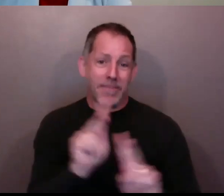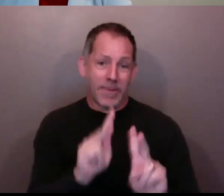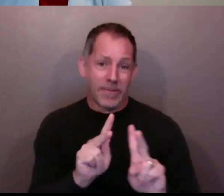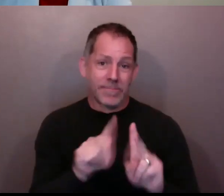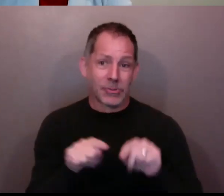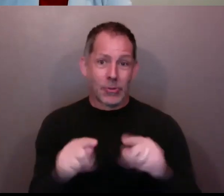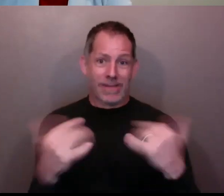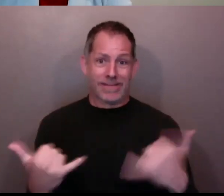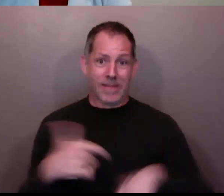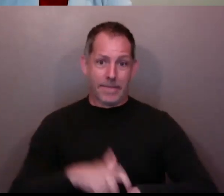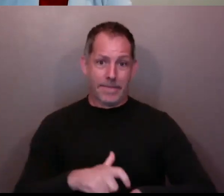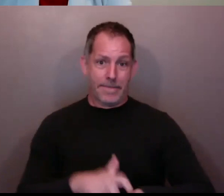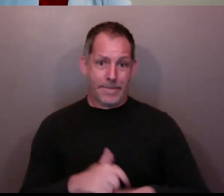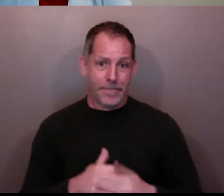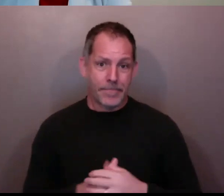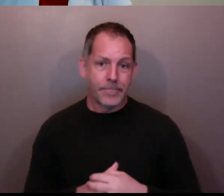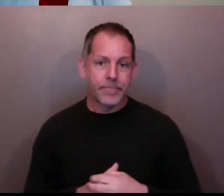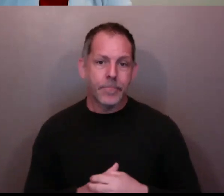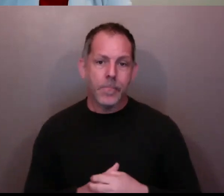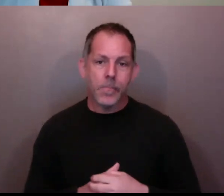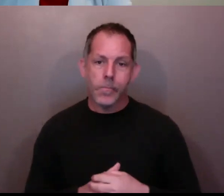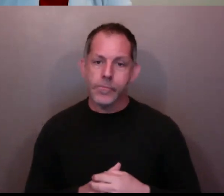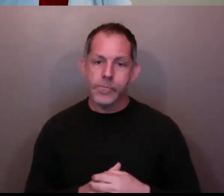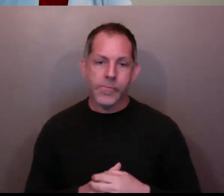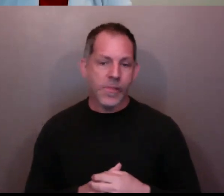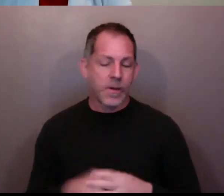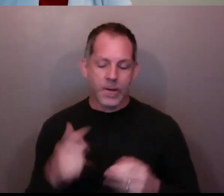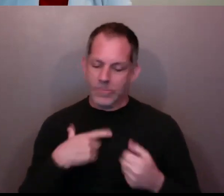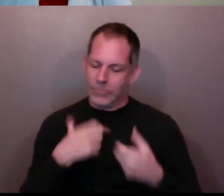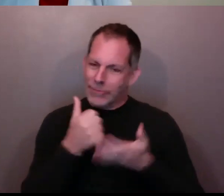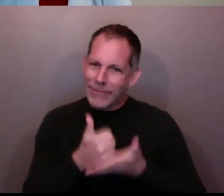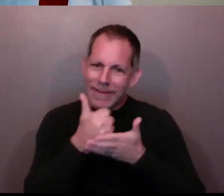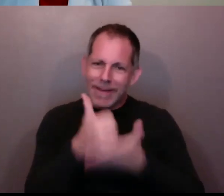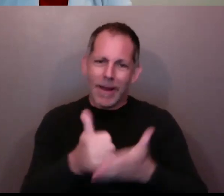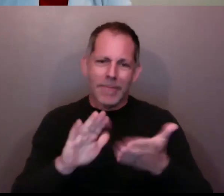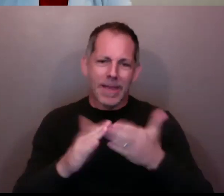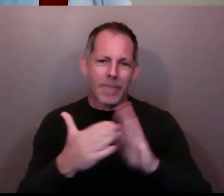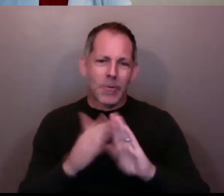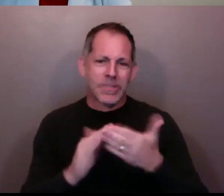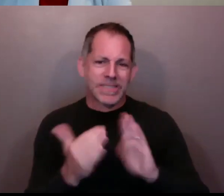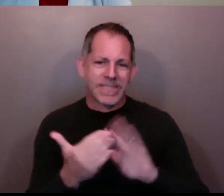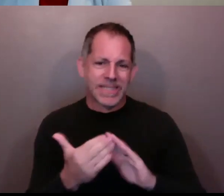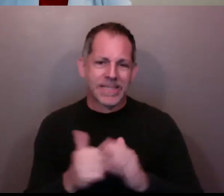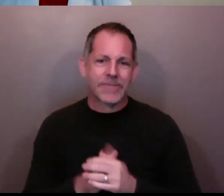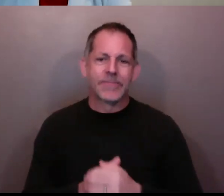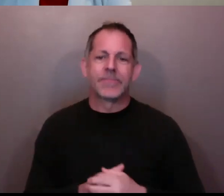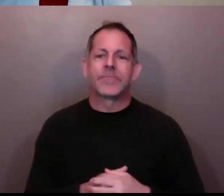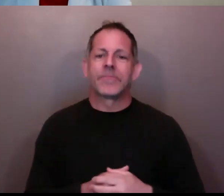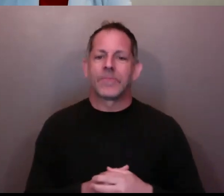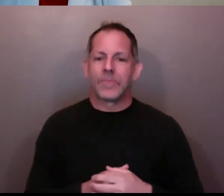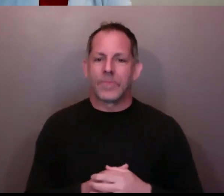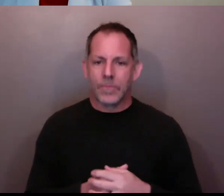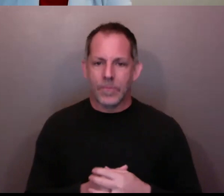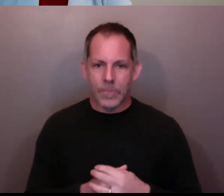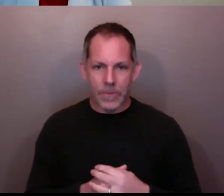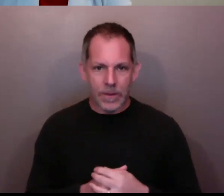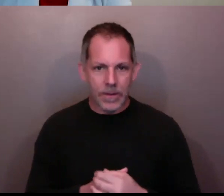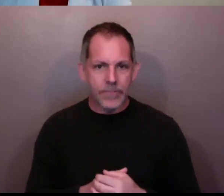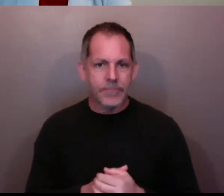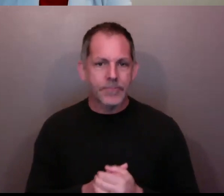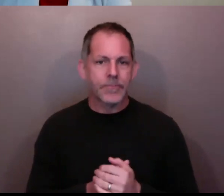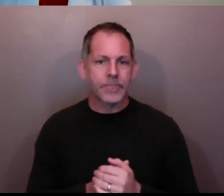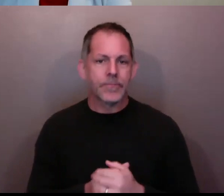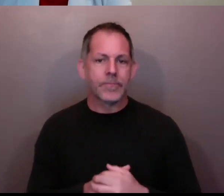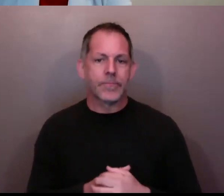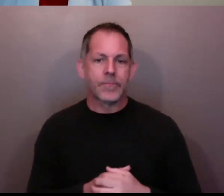can to help our communities. We've also established an Economic and Workforce Recovery Task Force that brings in